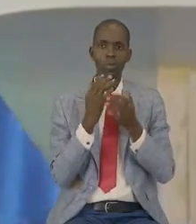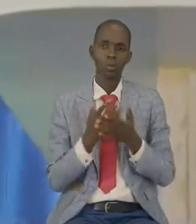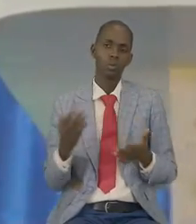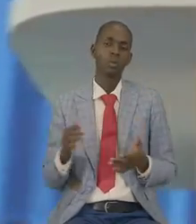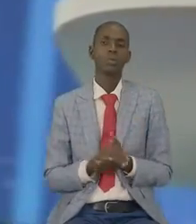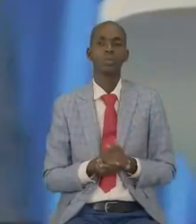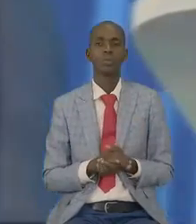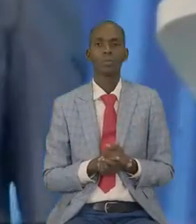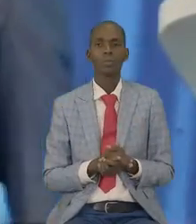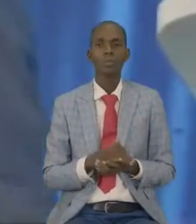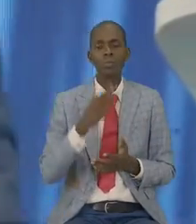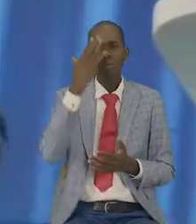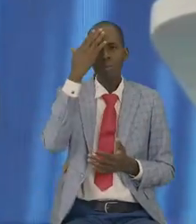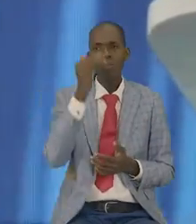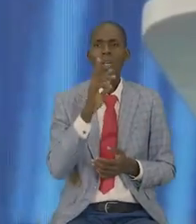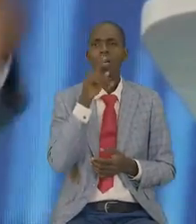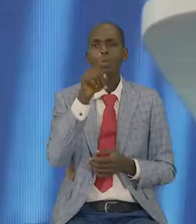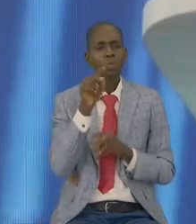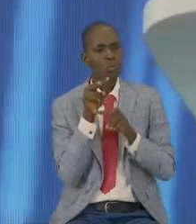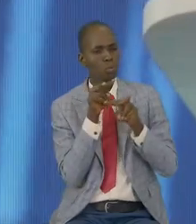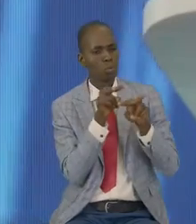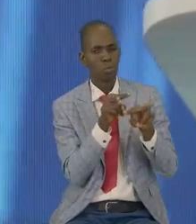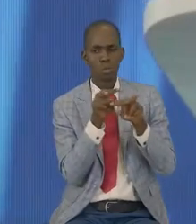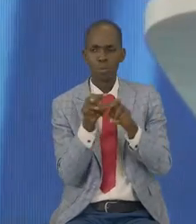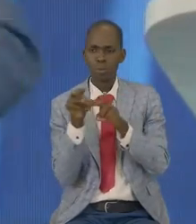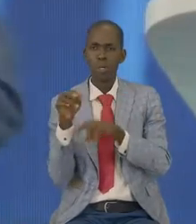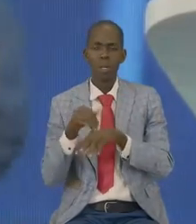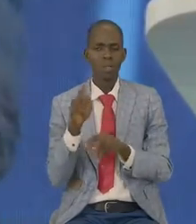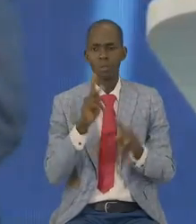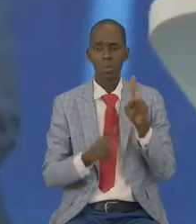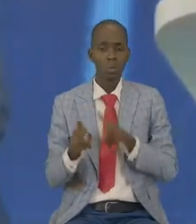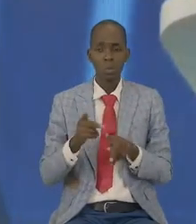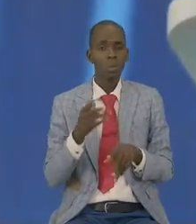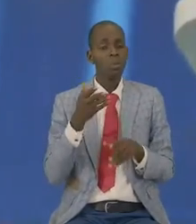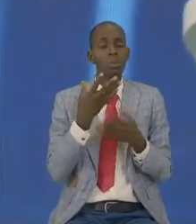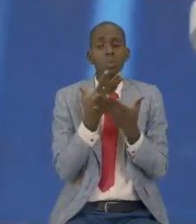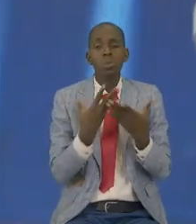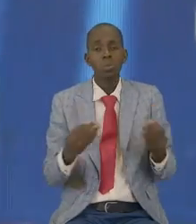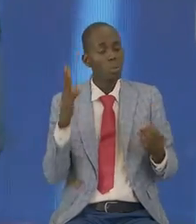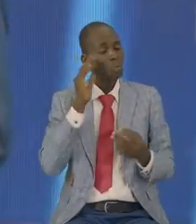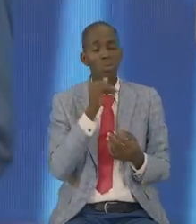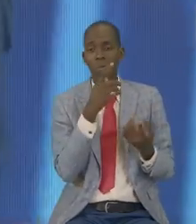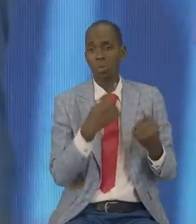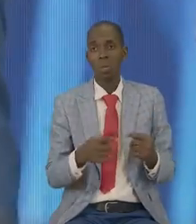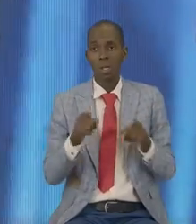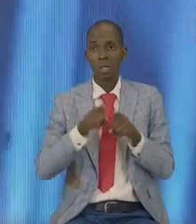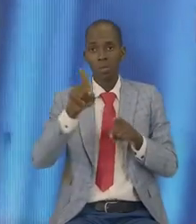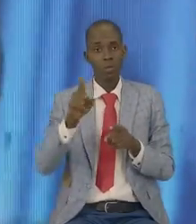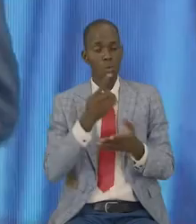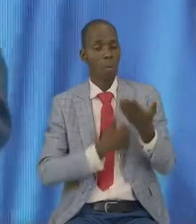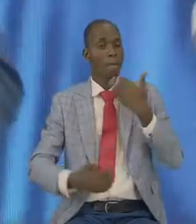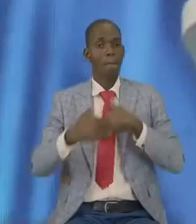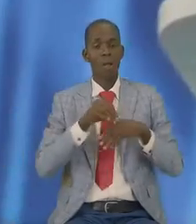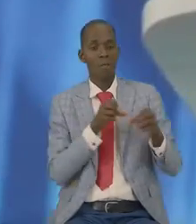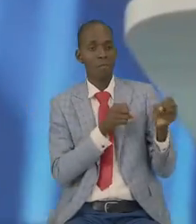While you are looking at the people, revelation will not come. When you are fighting with the people, revelation will not